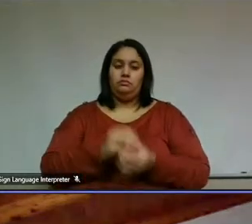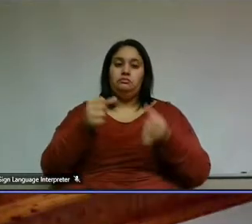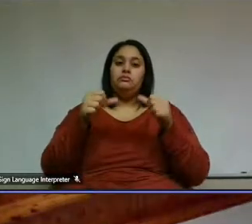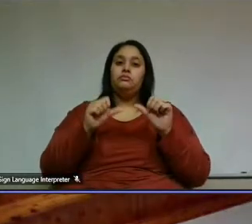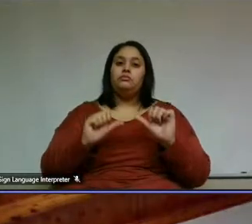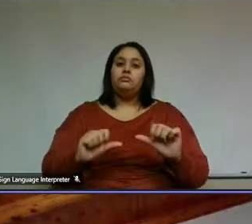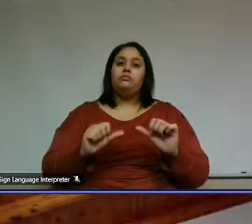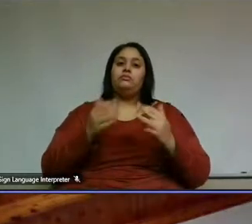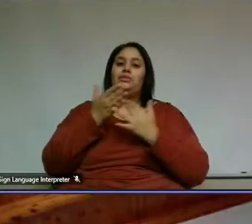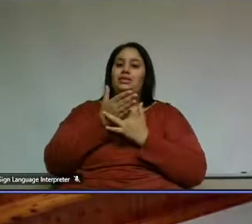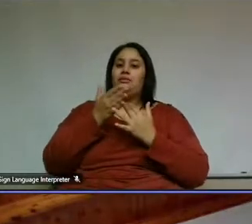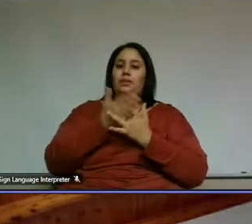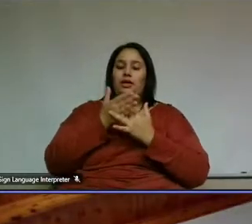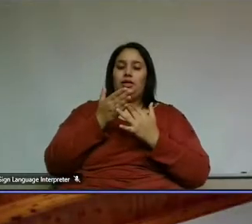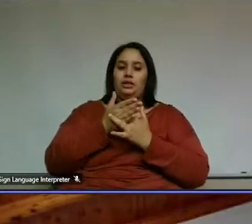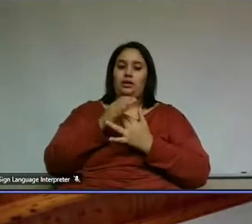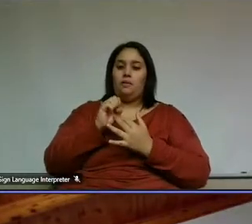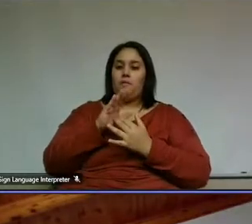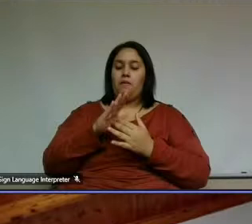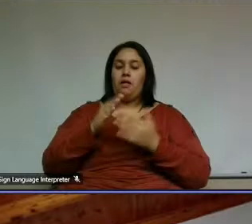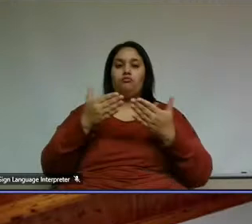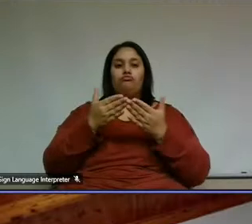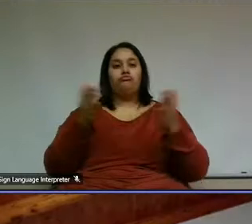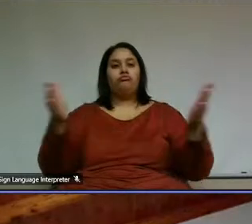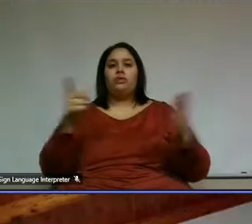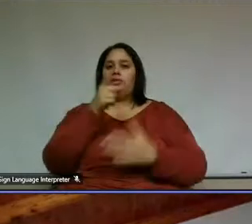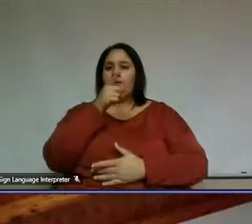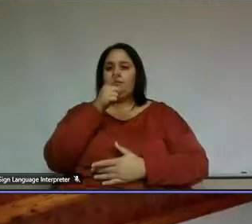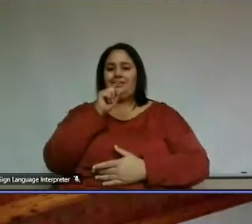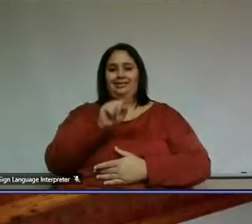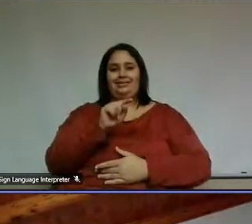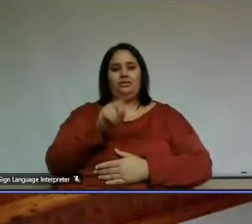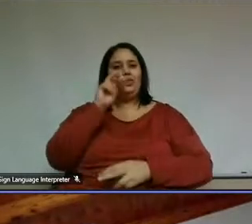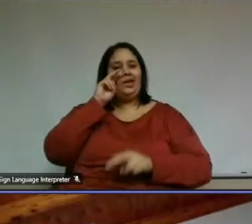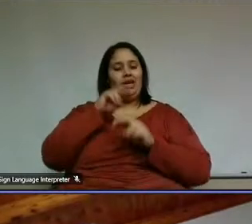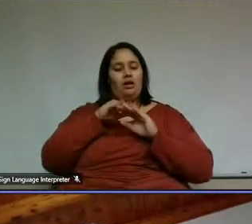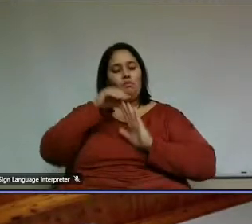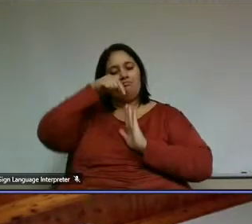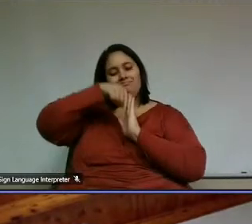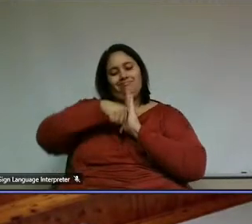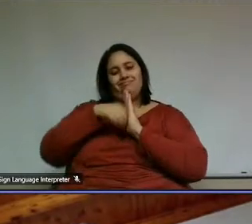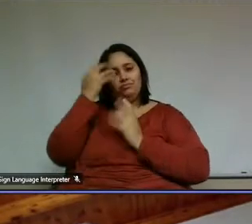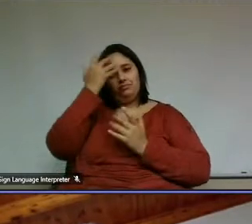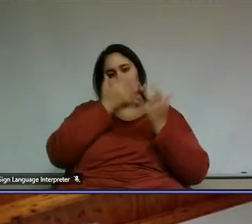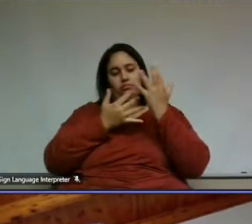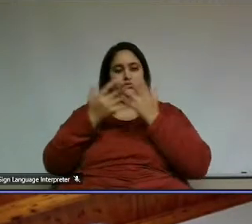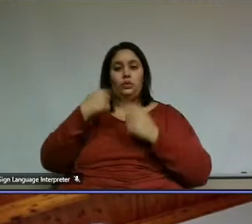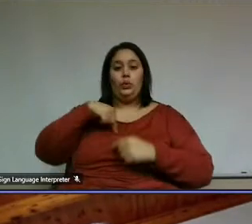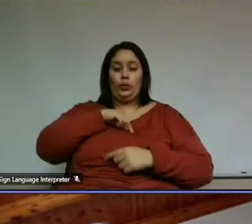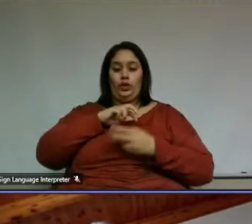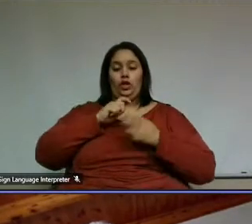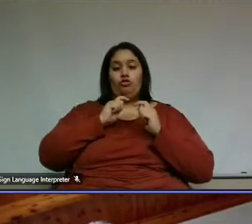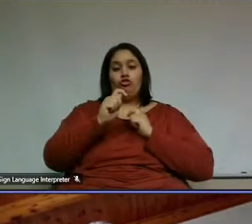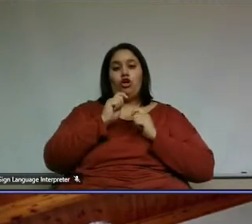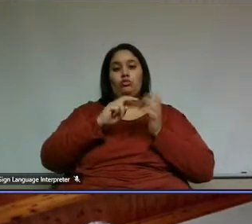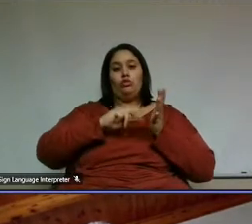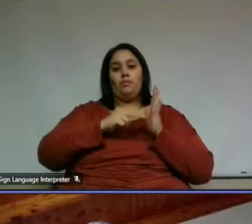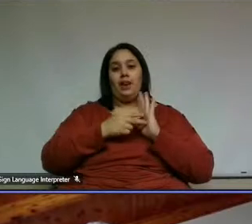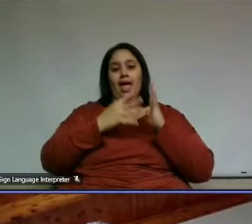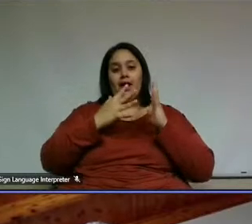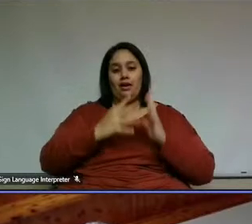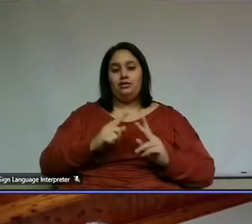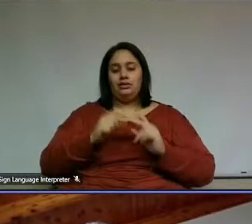the accessibility of the bill to the general public, we just need to think about that a little bit. You know, we as transport planners, transport engineers